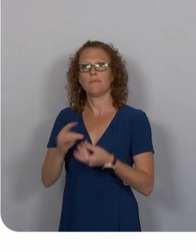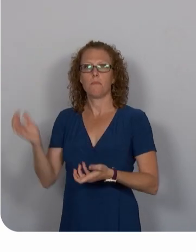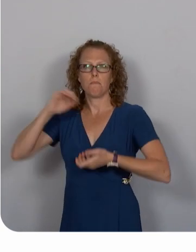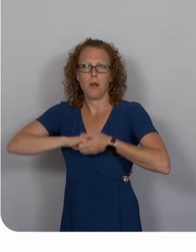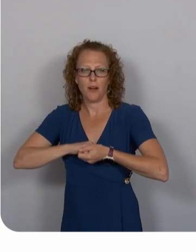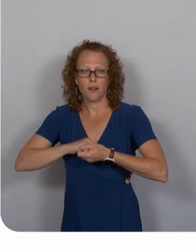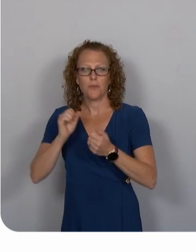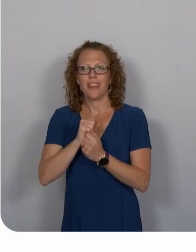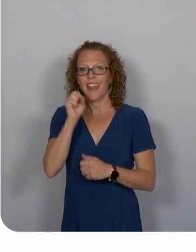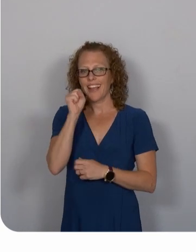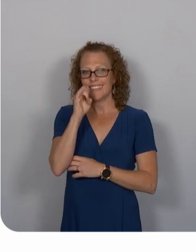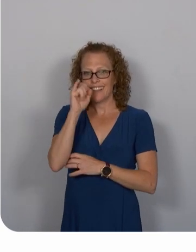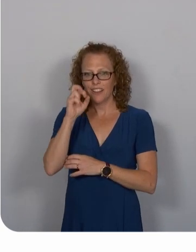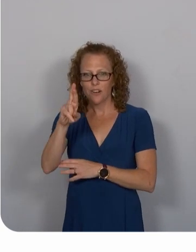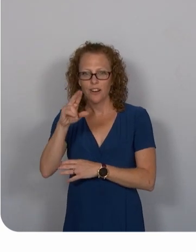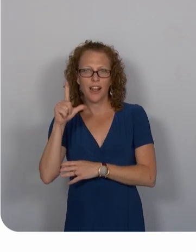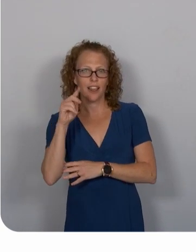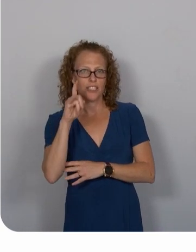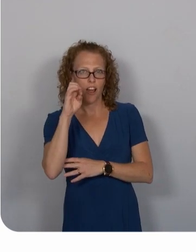EssilorLuxottica.